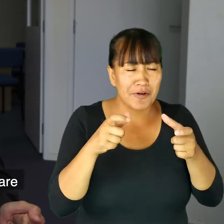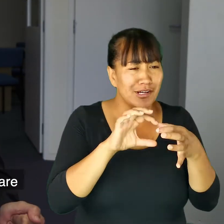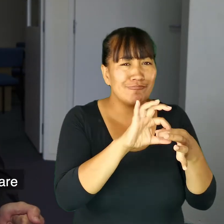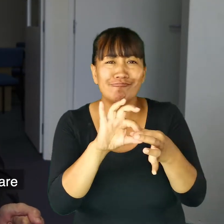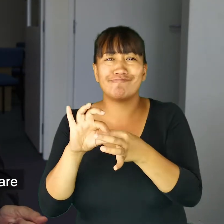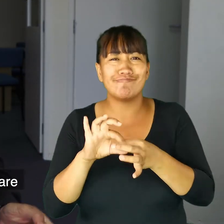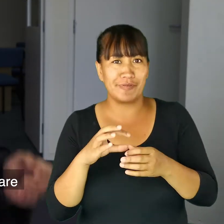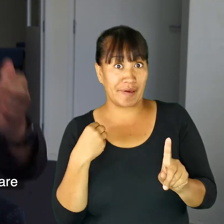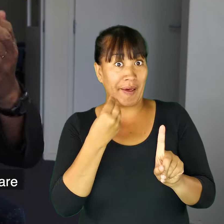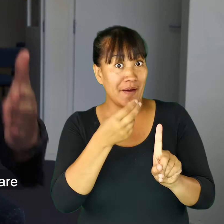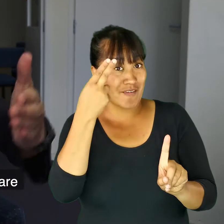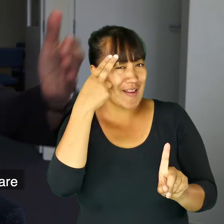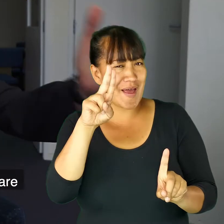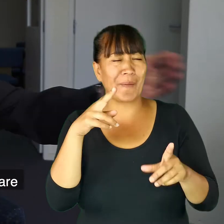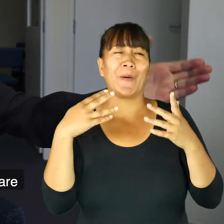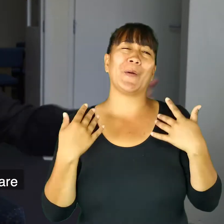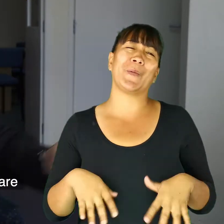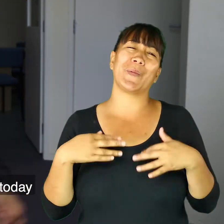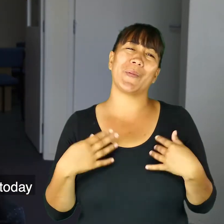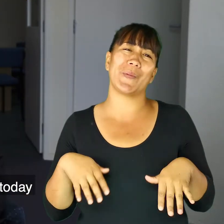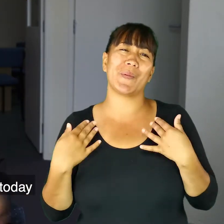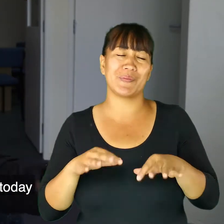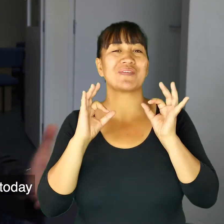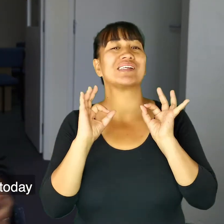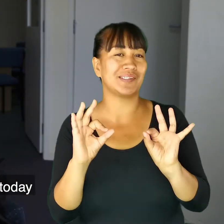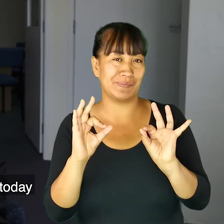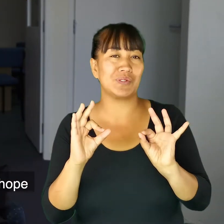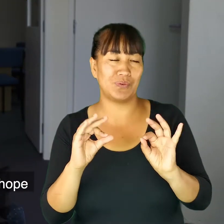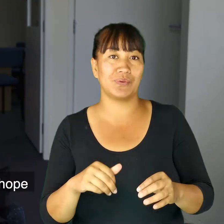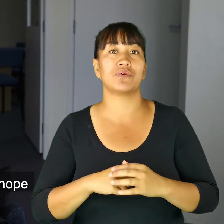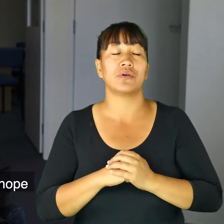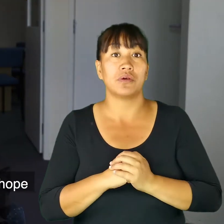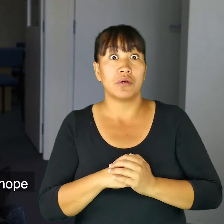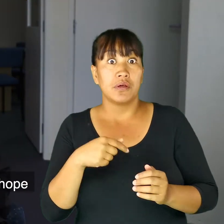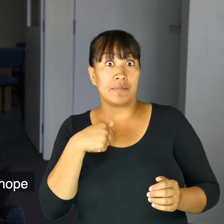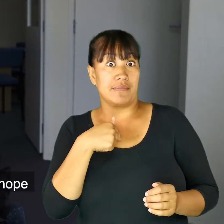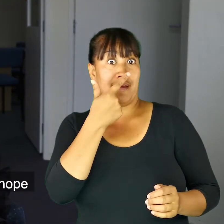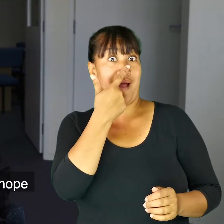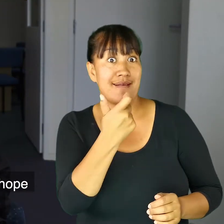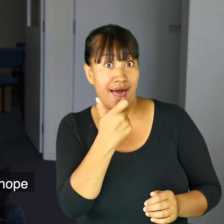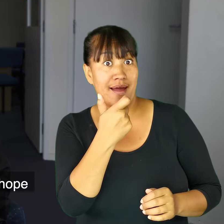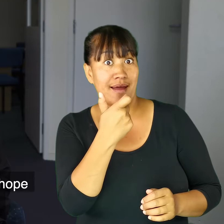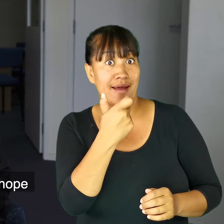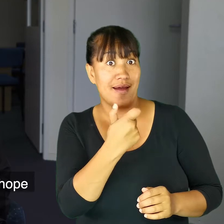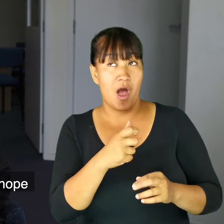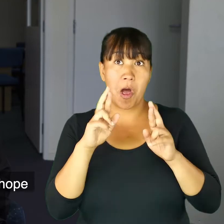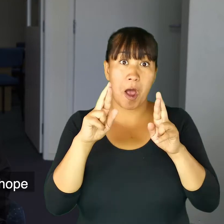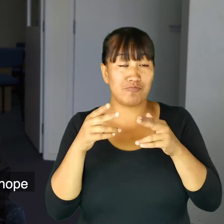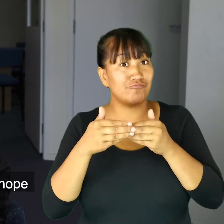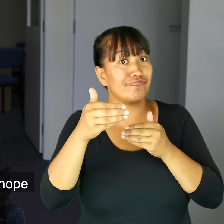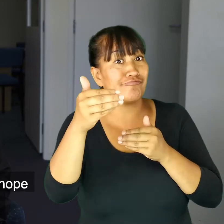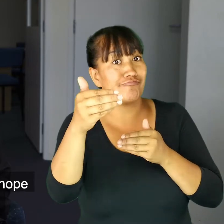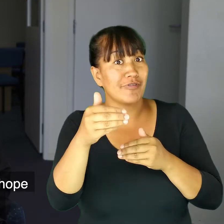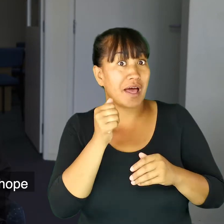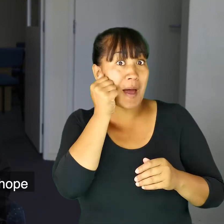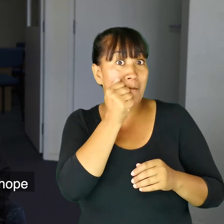first one, and with people who care, like those people behind you here in the room today, it was a real privilege. And I hope